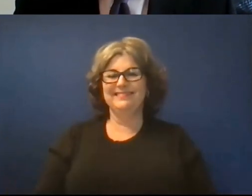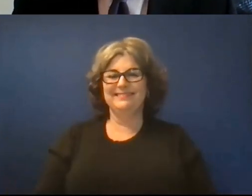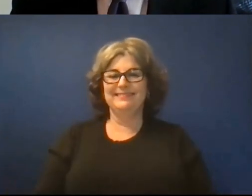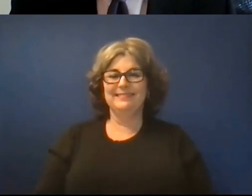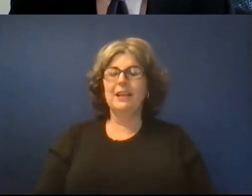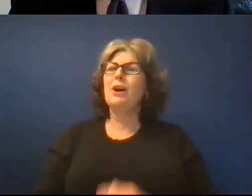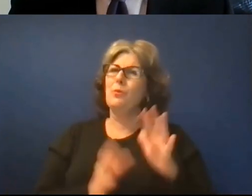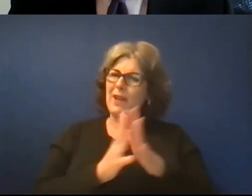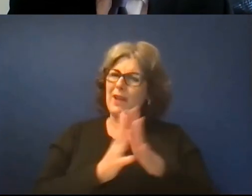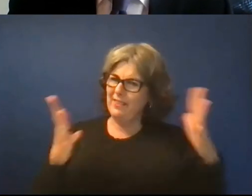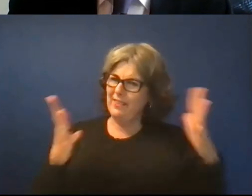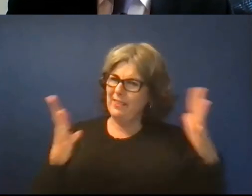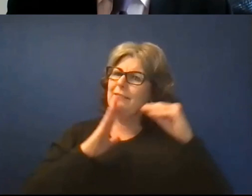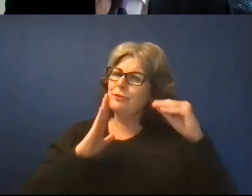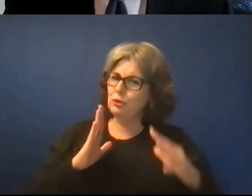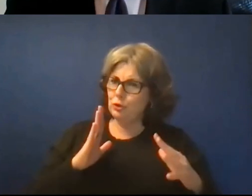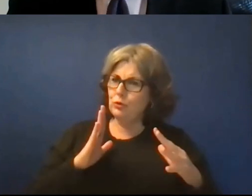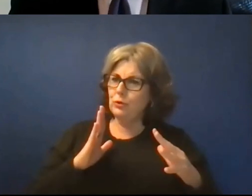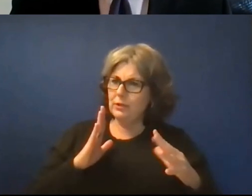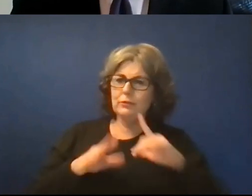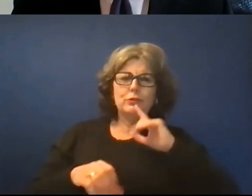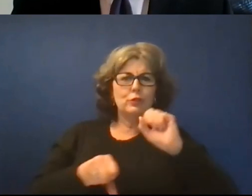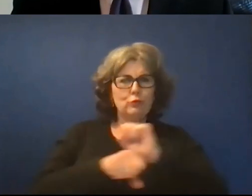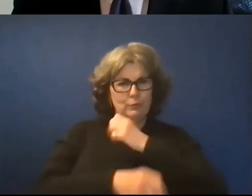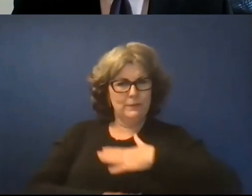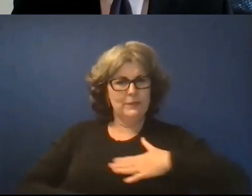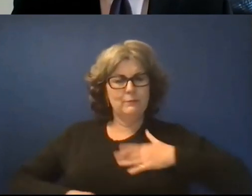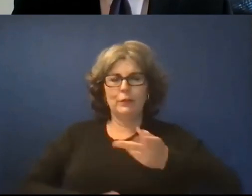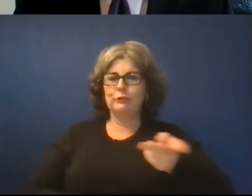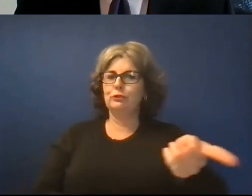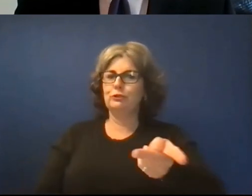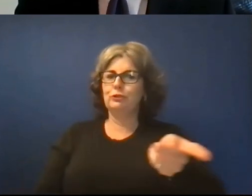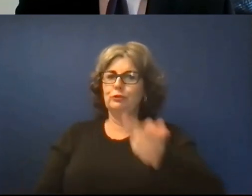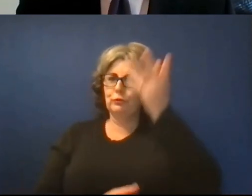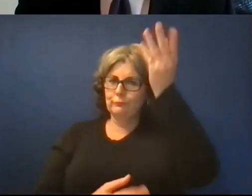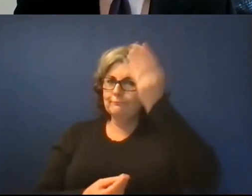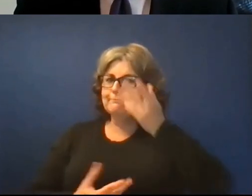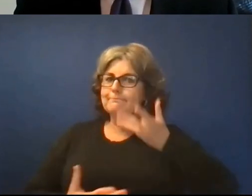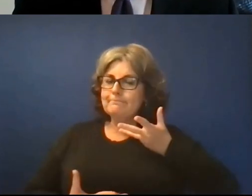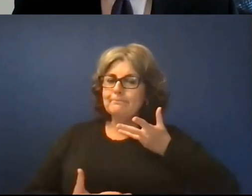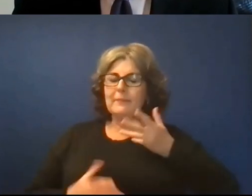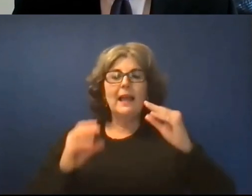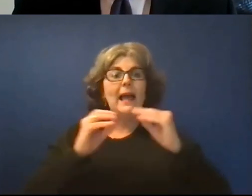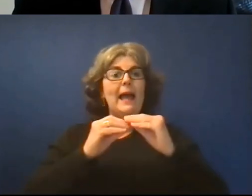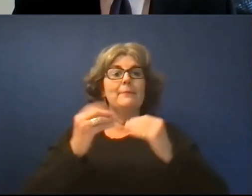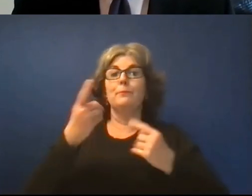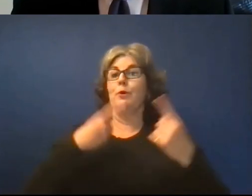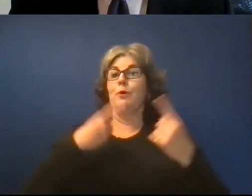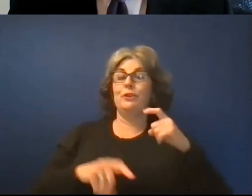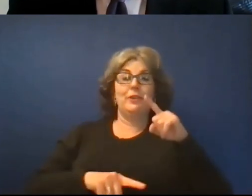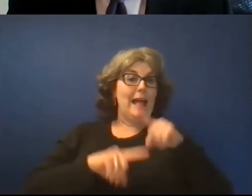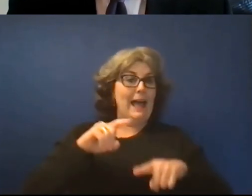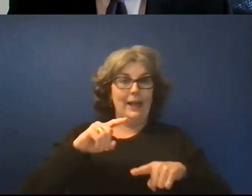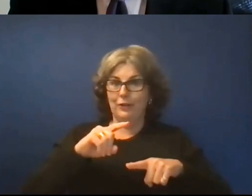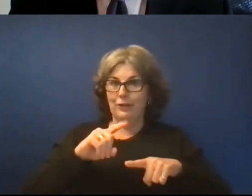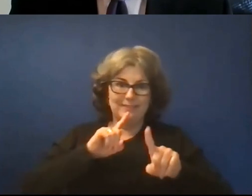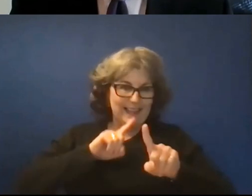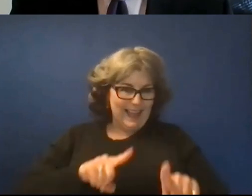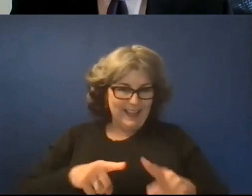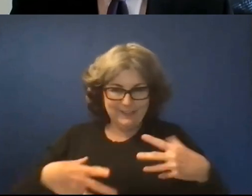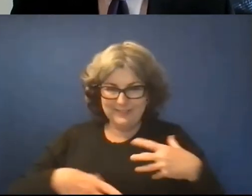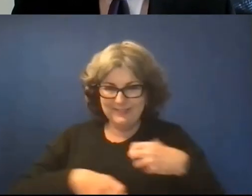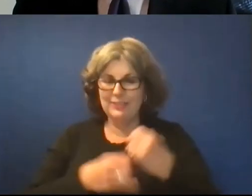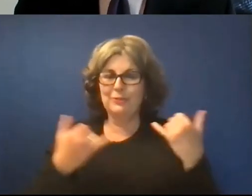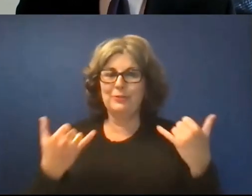have a lot of students who genuinely appreciated what you had to tell them. They had more questions that I could even fit into this